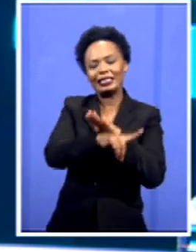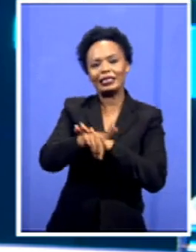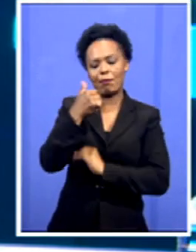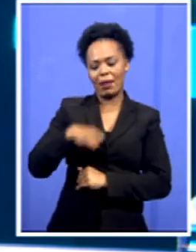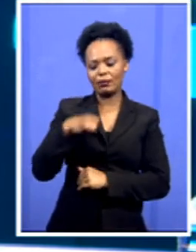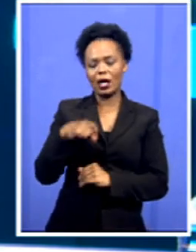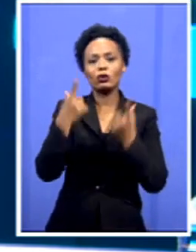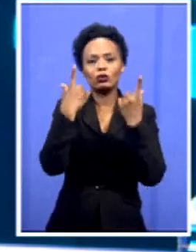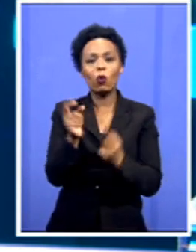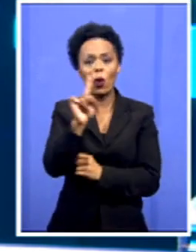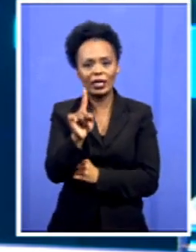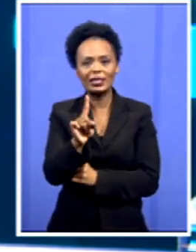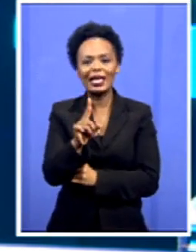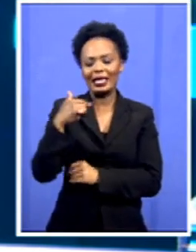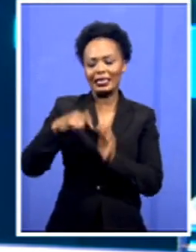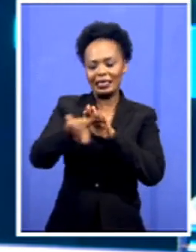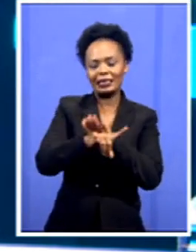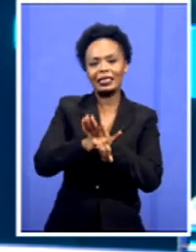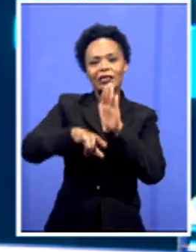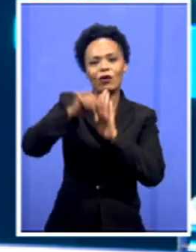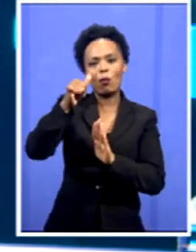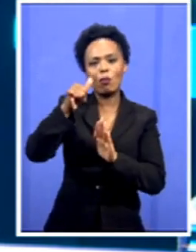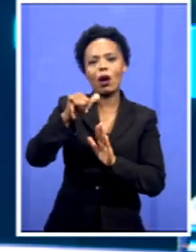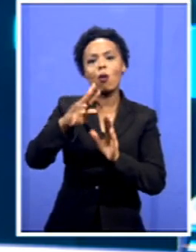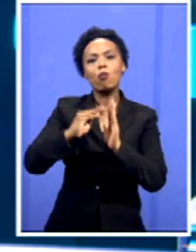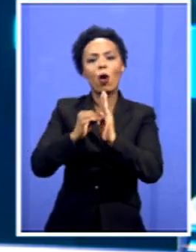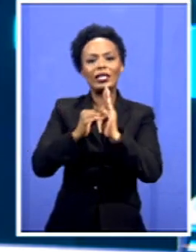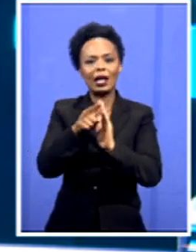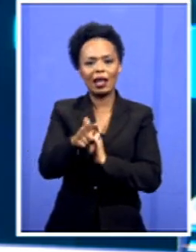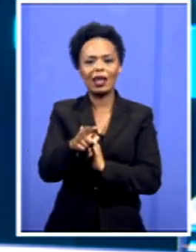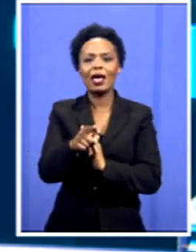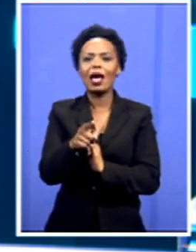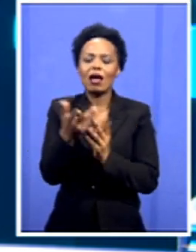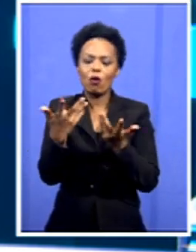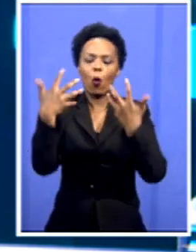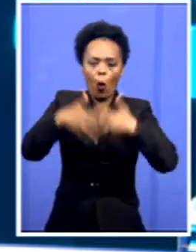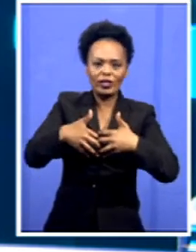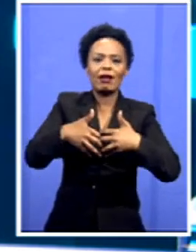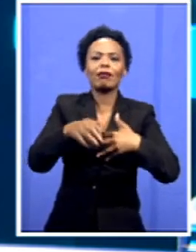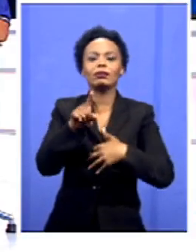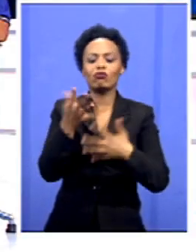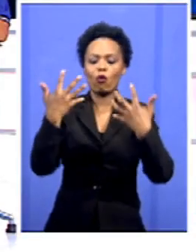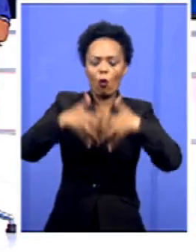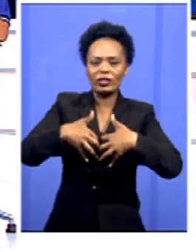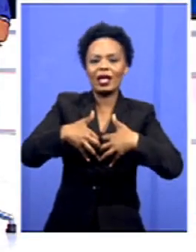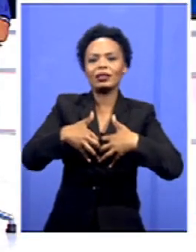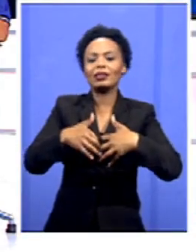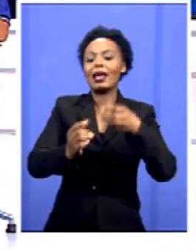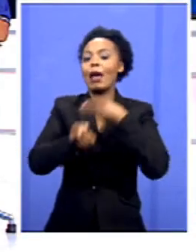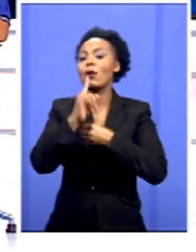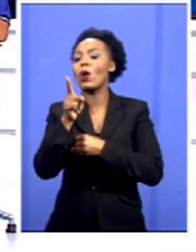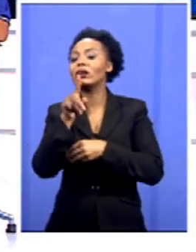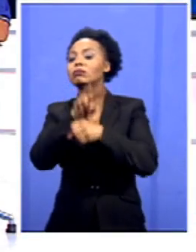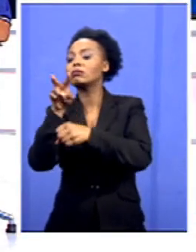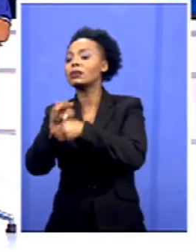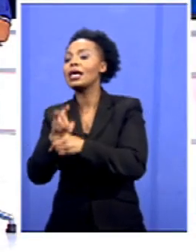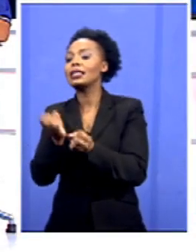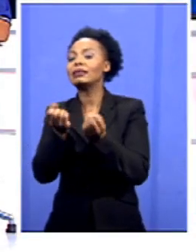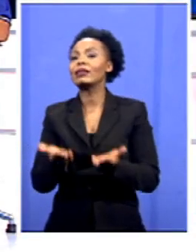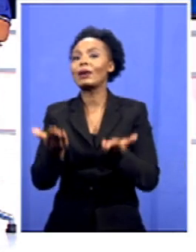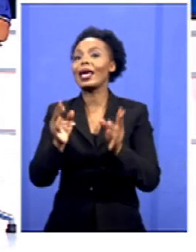does, there's this district development model that also seeks to coordinate, you know, what is happening in service delivery